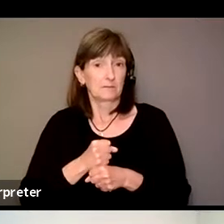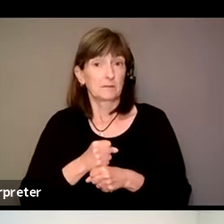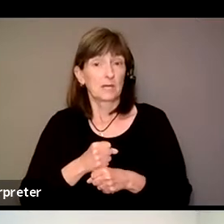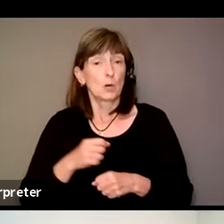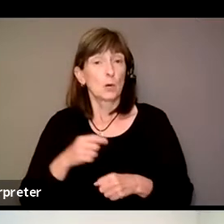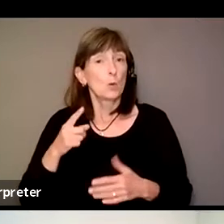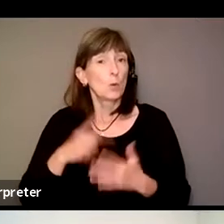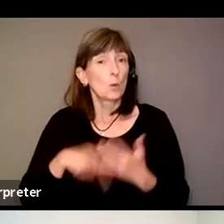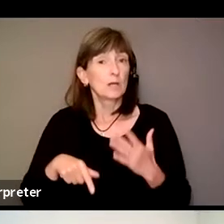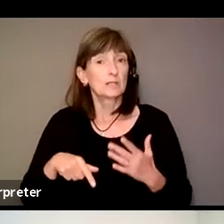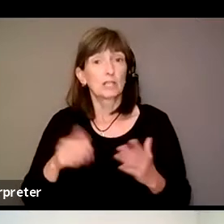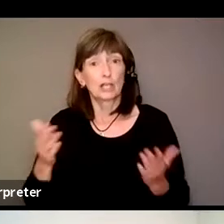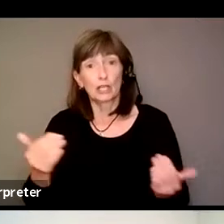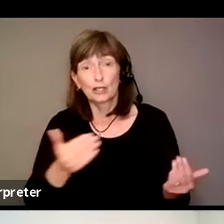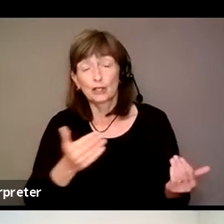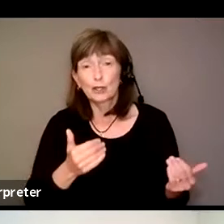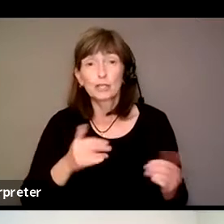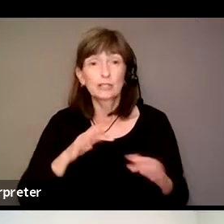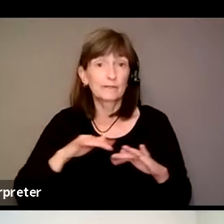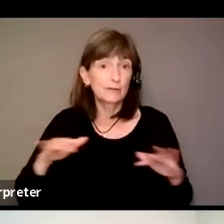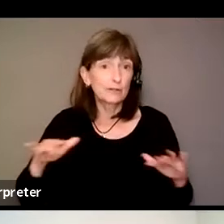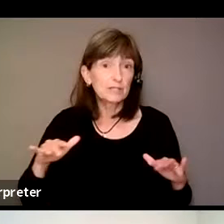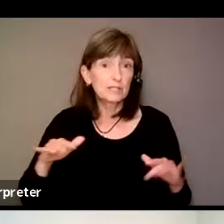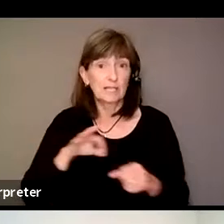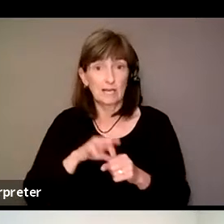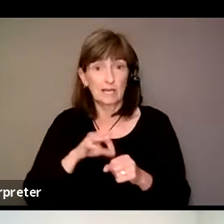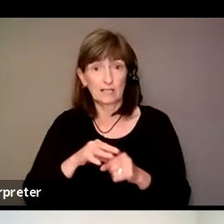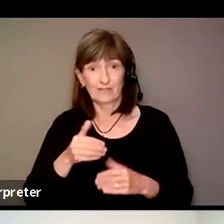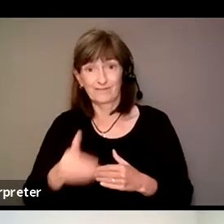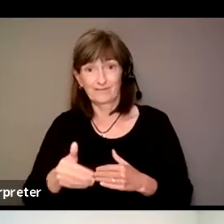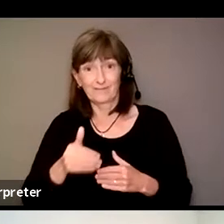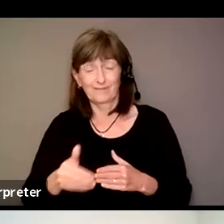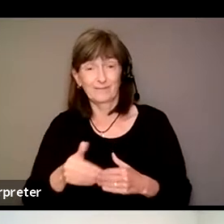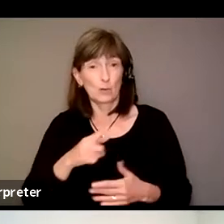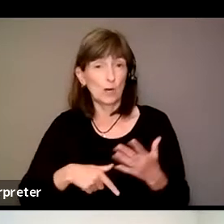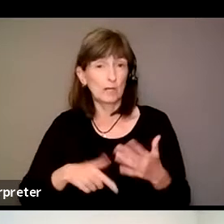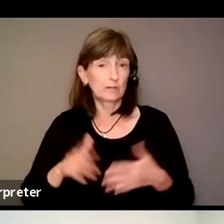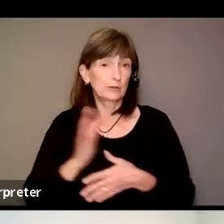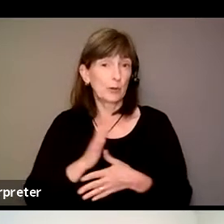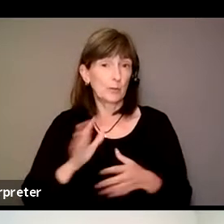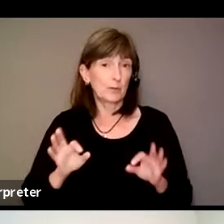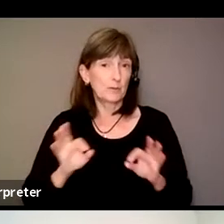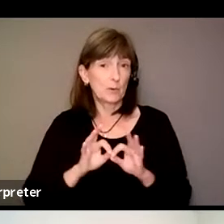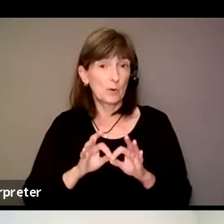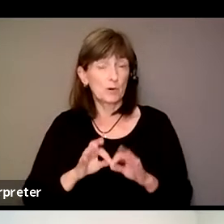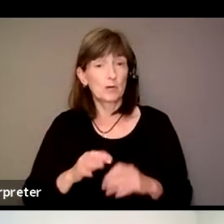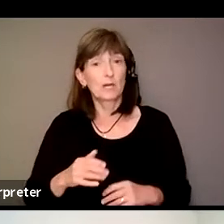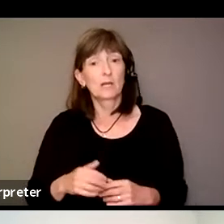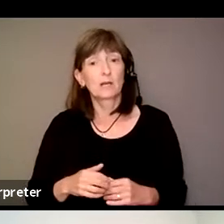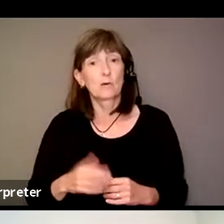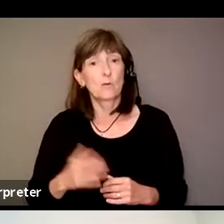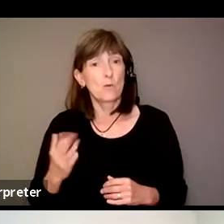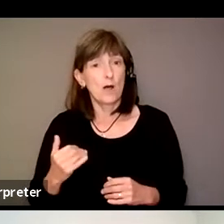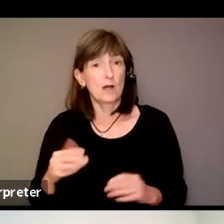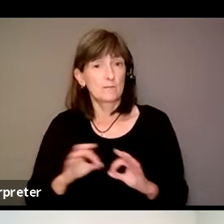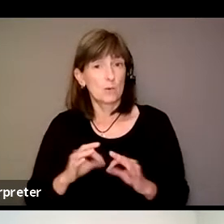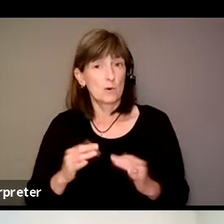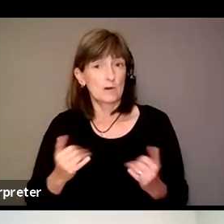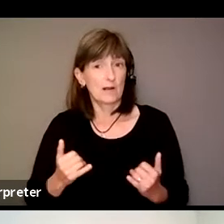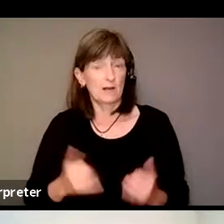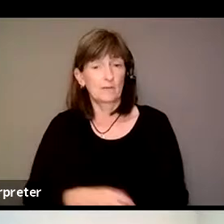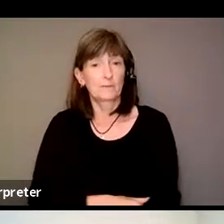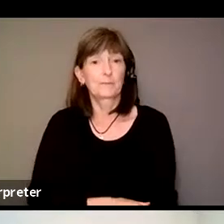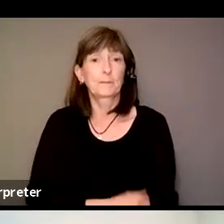encouraging diversity on councils that's coming up this election, and how is it important, so important in our time right now, this day and age?